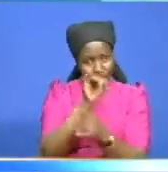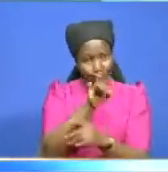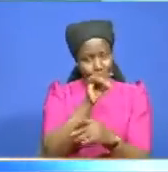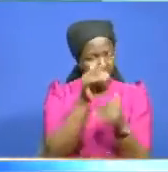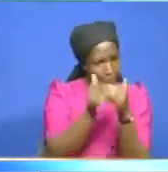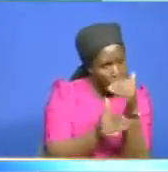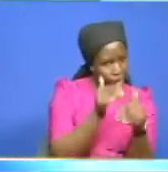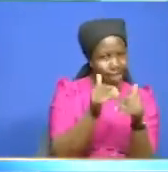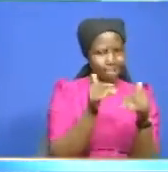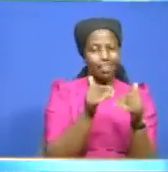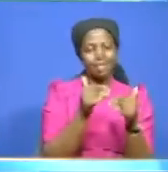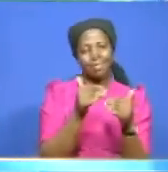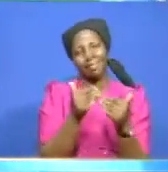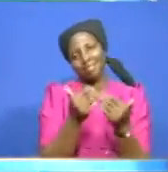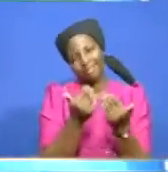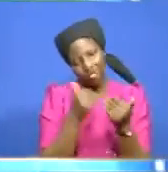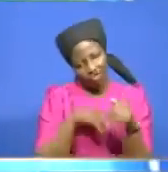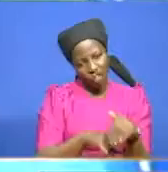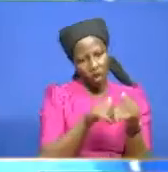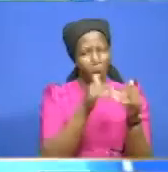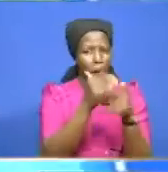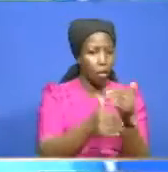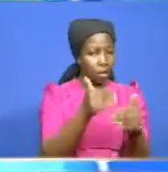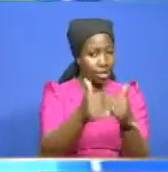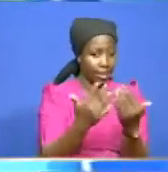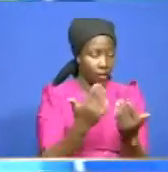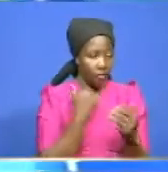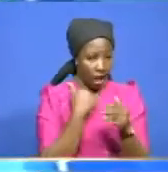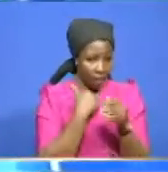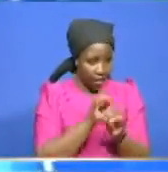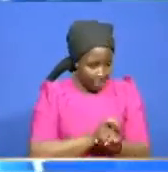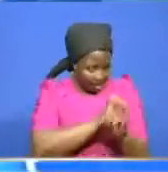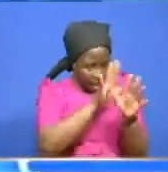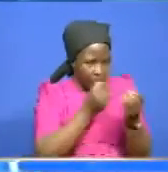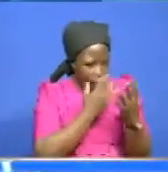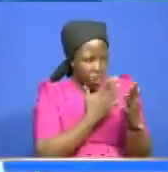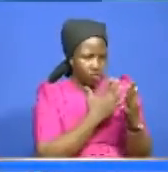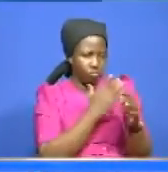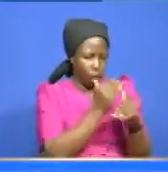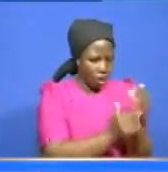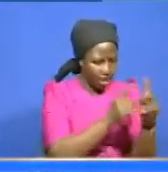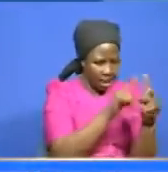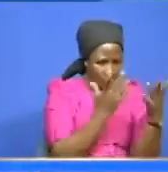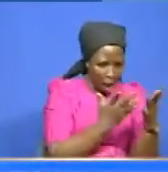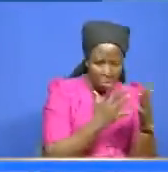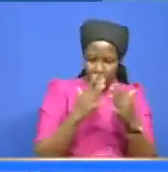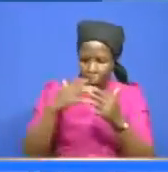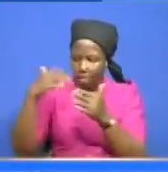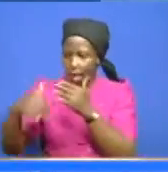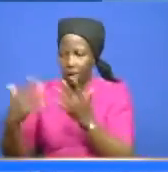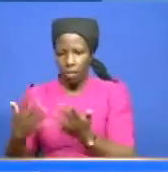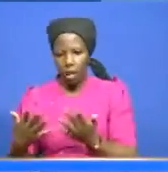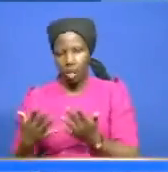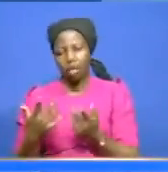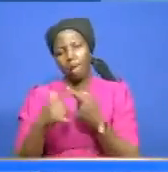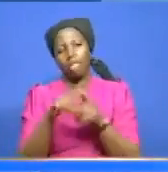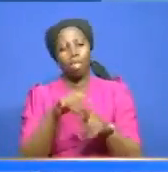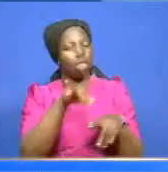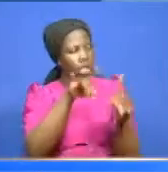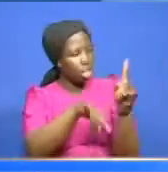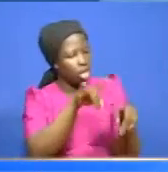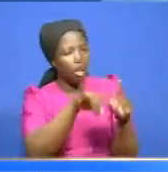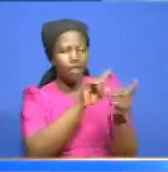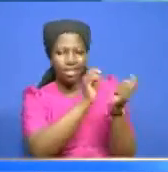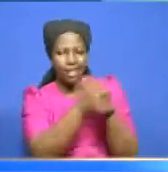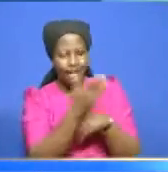process-driven. There's clarity on where the process starts up to where it ends. But the dynamics have changed. The environment of working has changed.